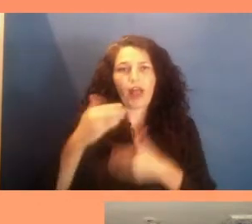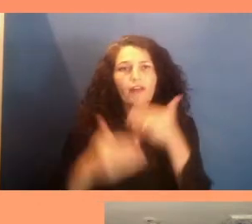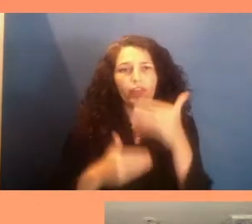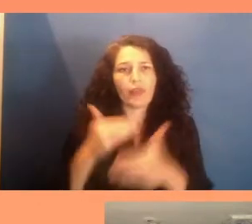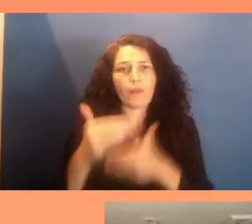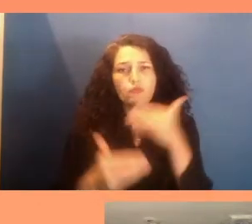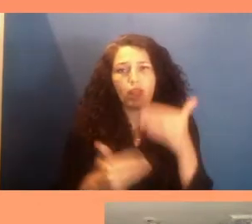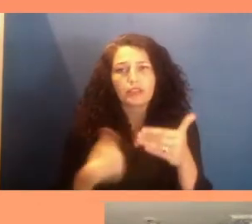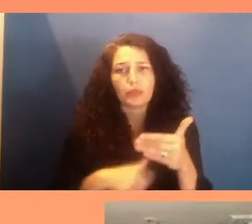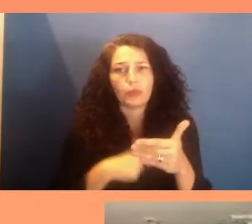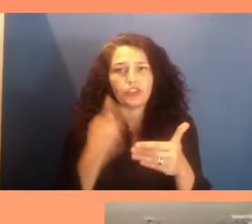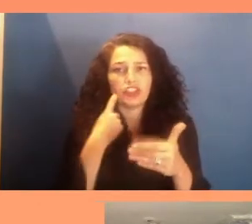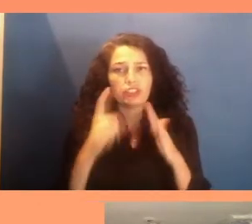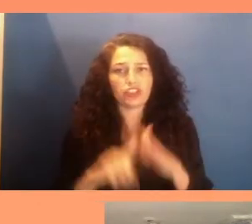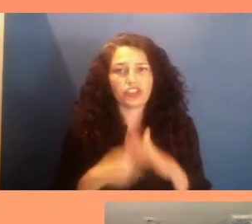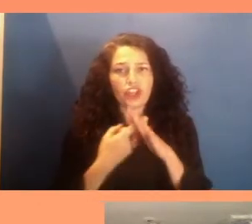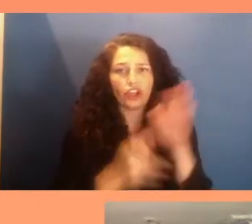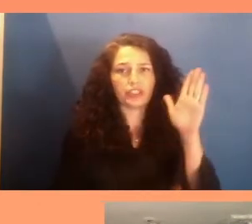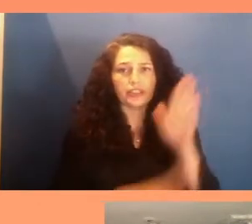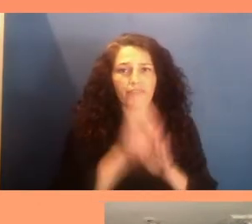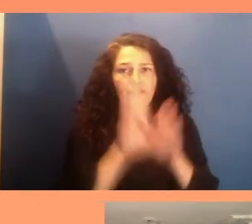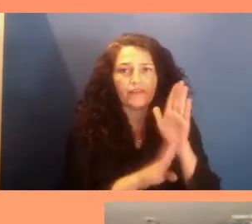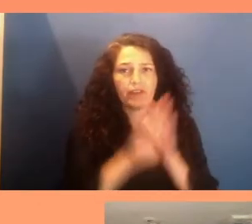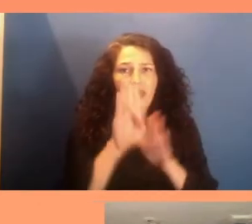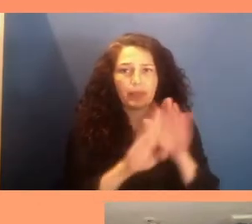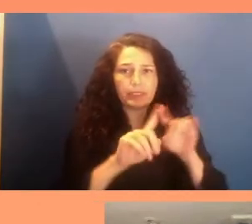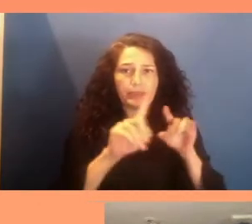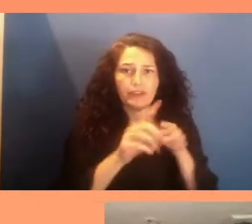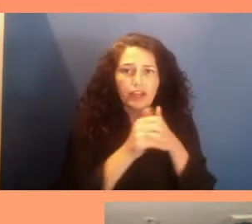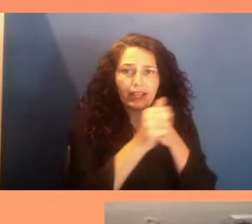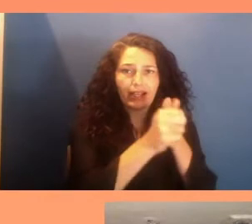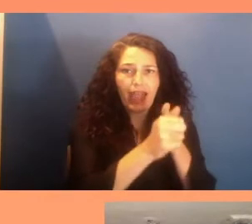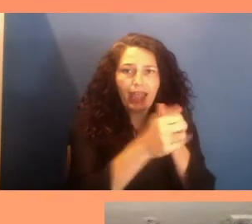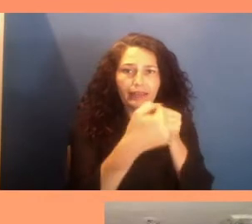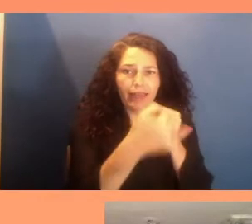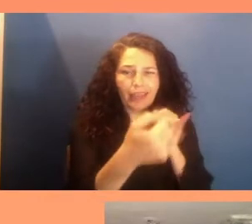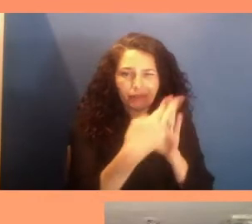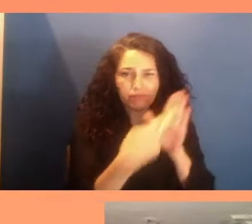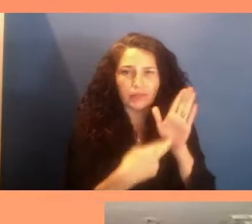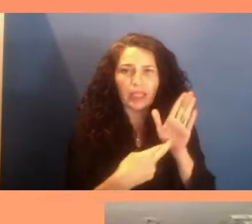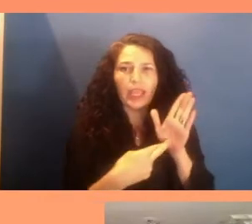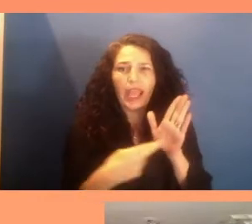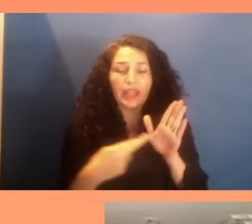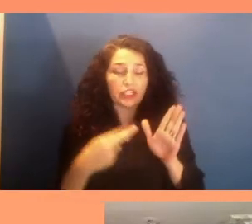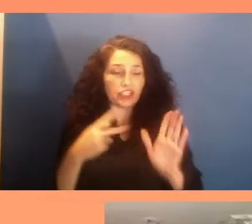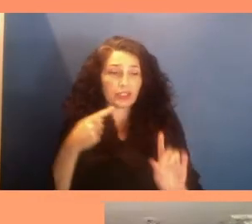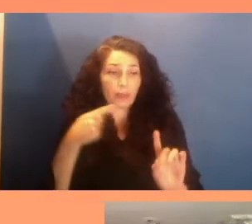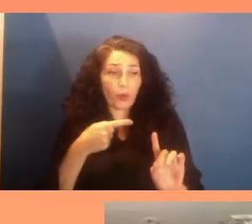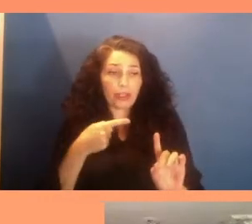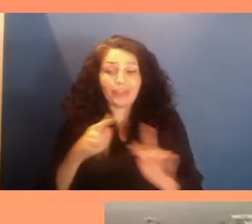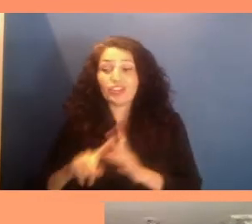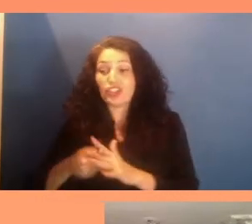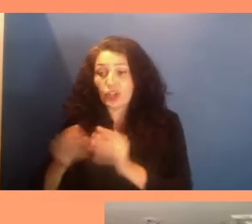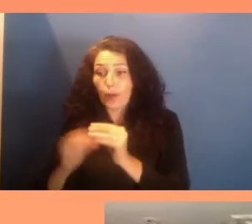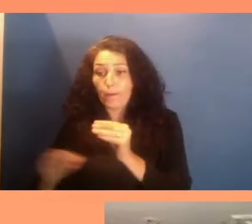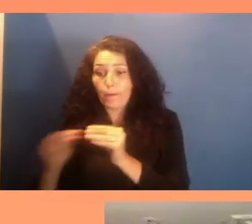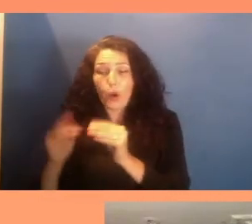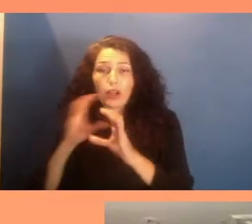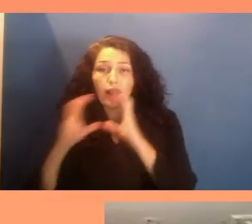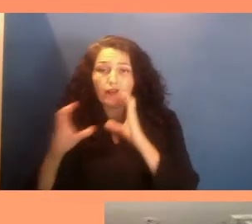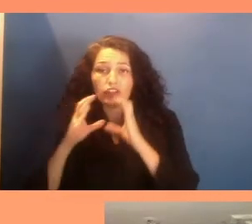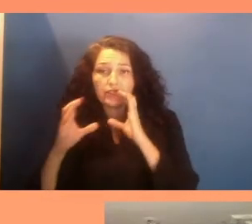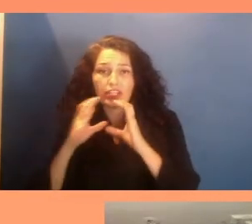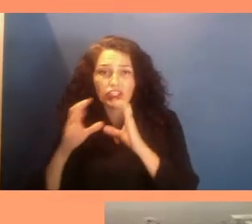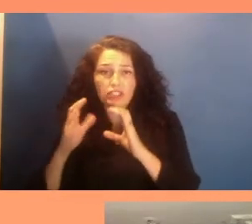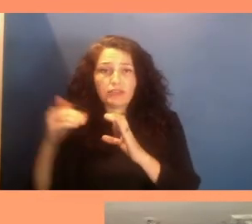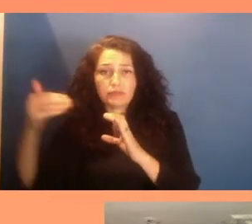just starting to sort of develop some guidelines, which are intended as beginnings of conversations. And I think Jahan's going to talk a little bit more about that. So